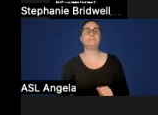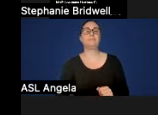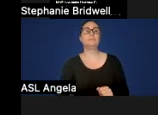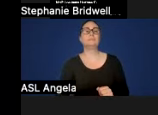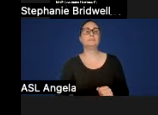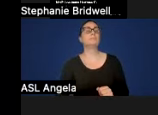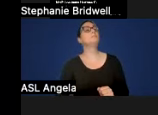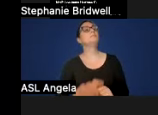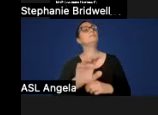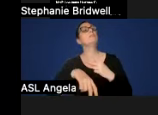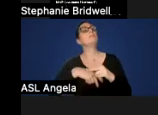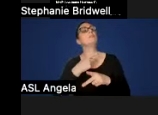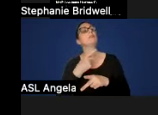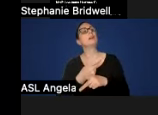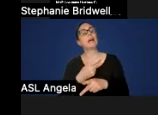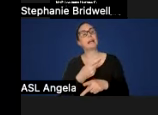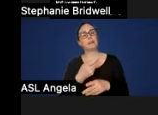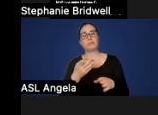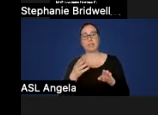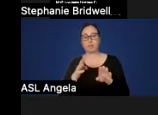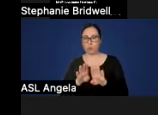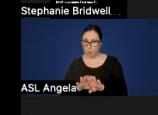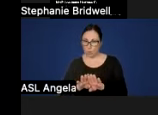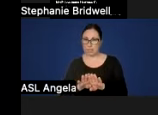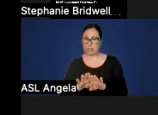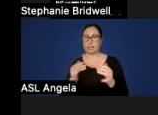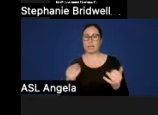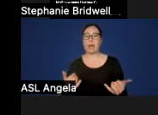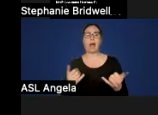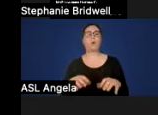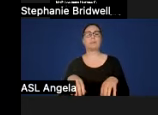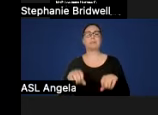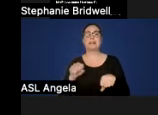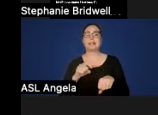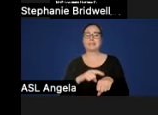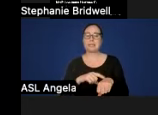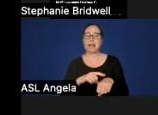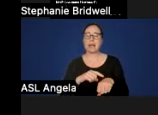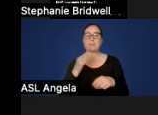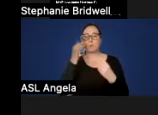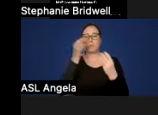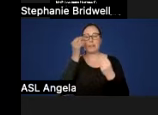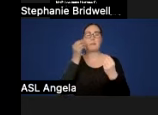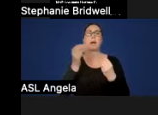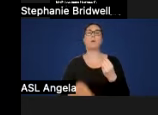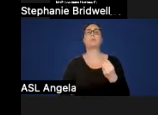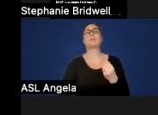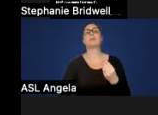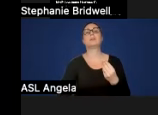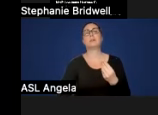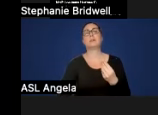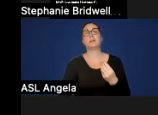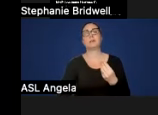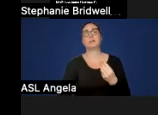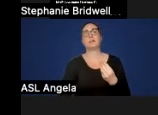So just kind of in closing, just kind of, taking some time to think about, again, opportunities